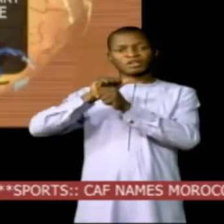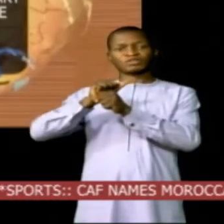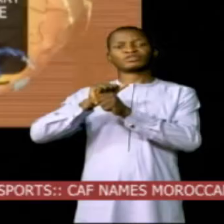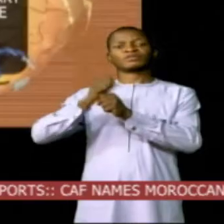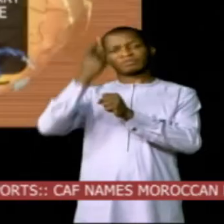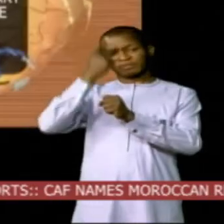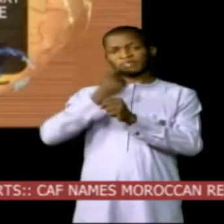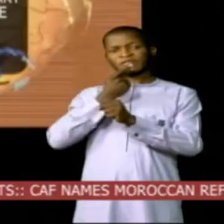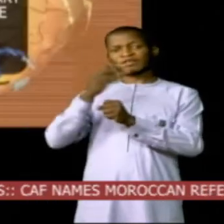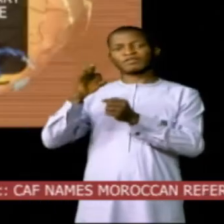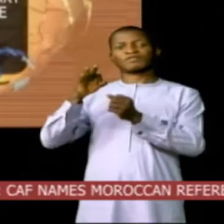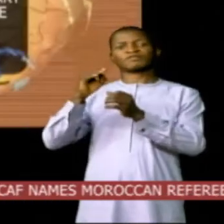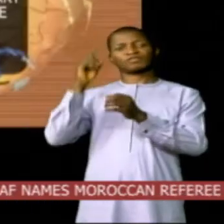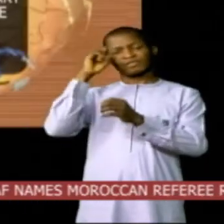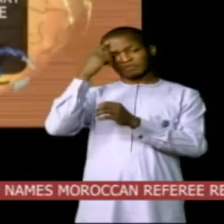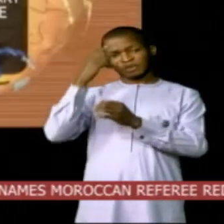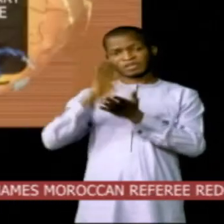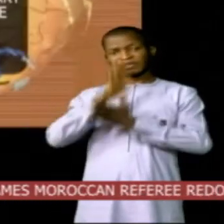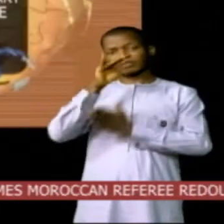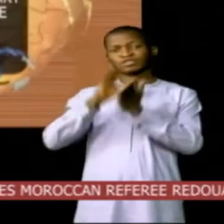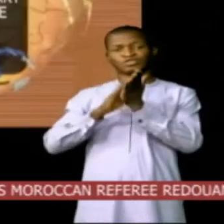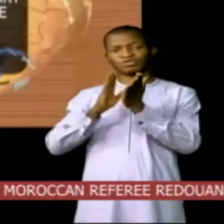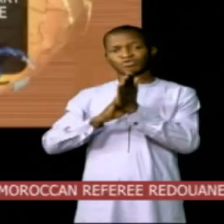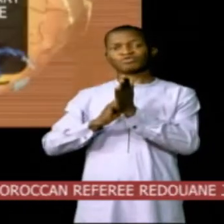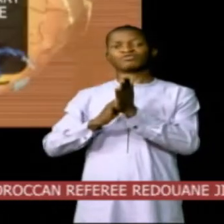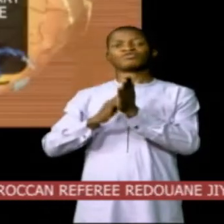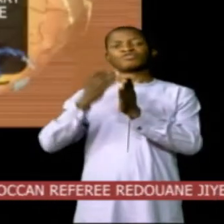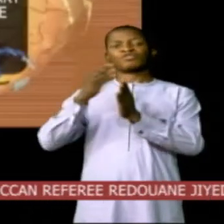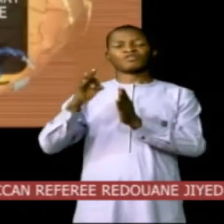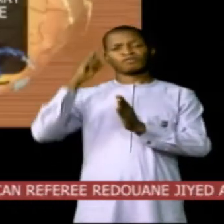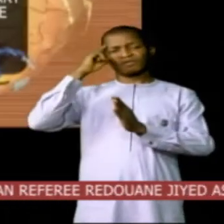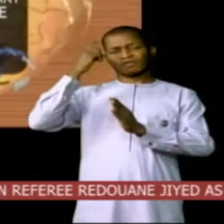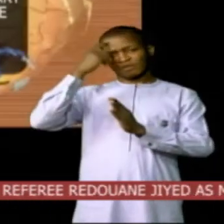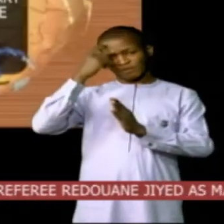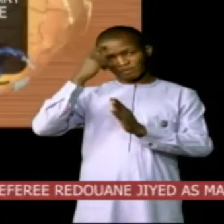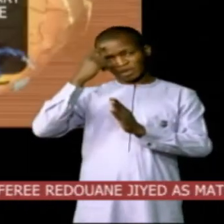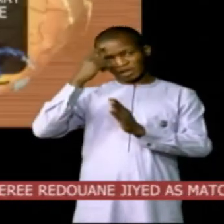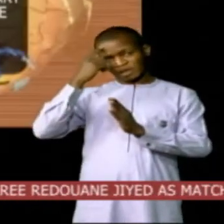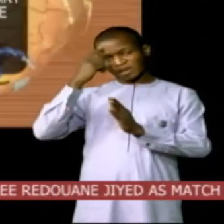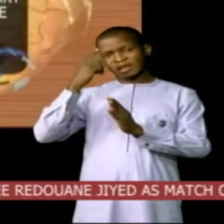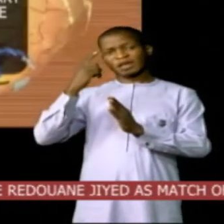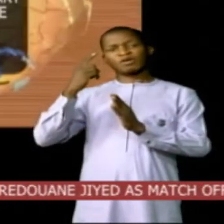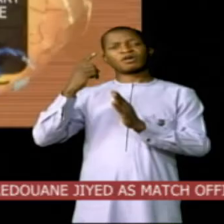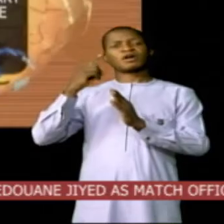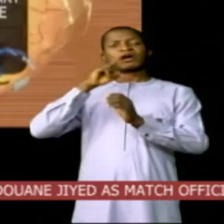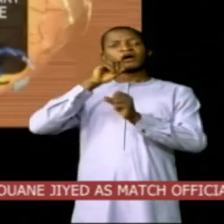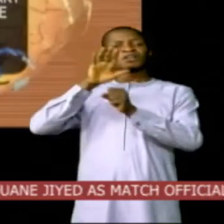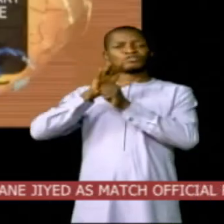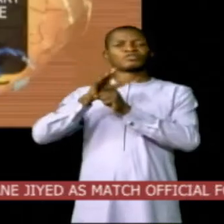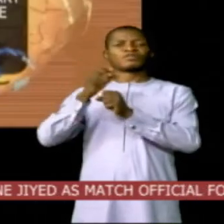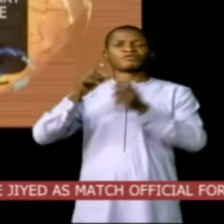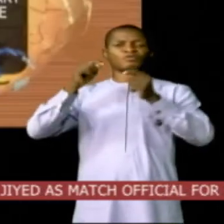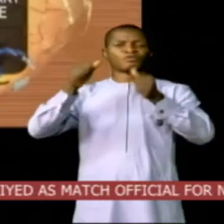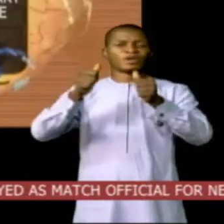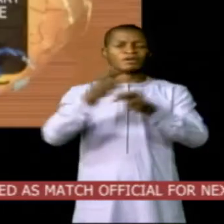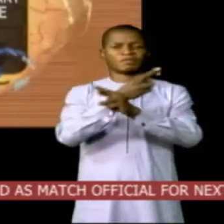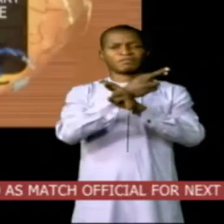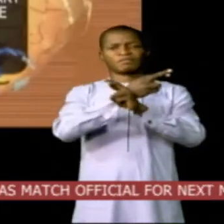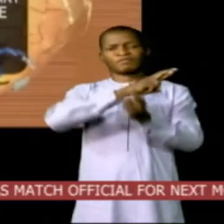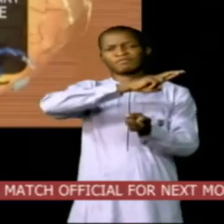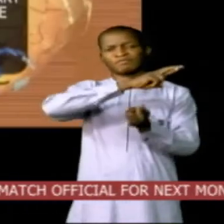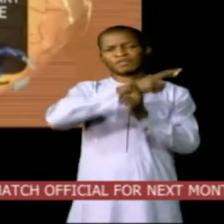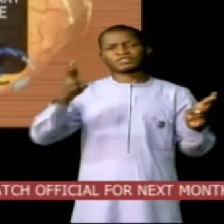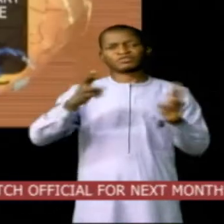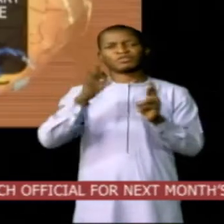Government Girls Secondary School Jangibi of government's commitments to ensure speedy rescue of the abductees. The governor,